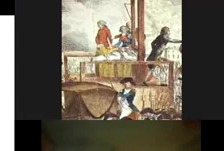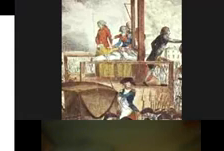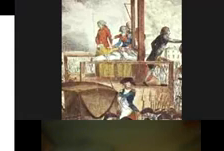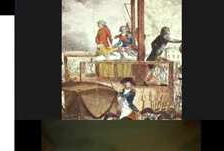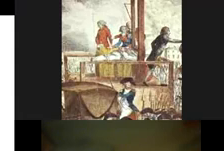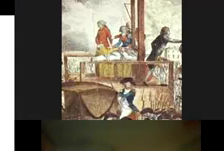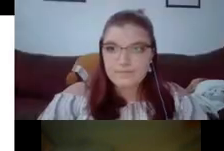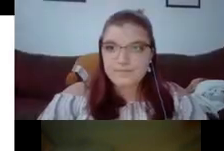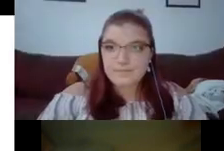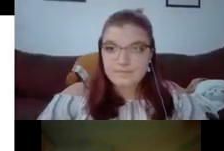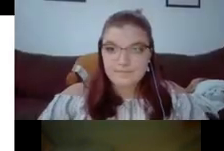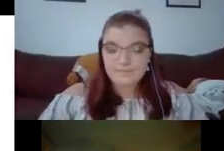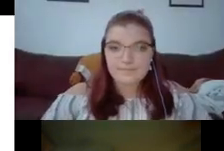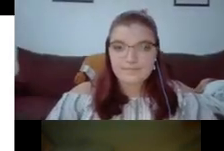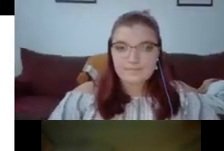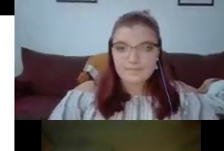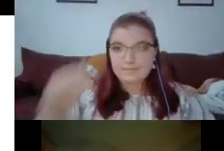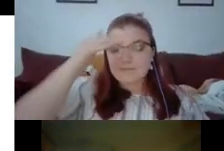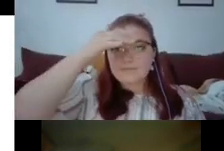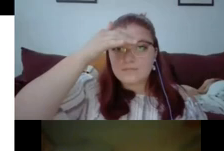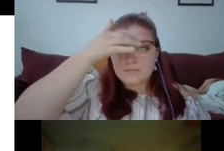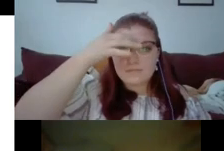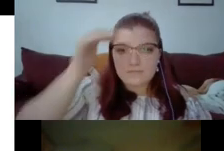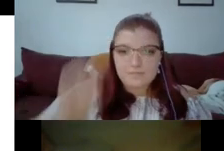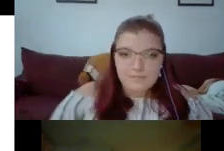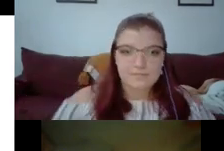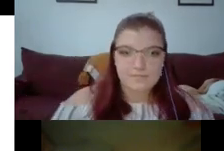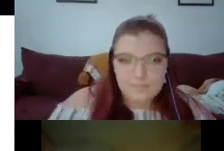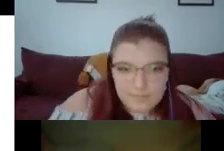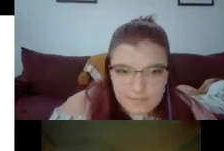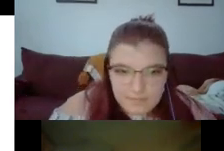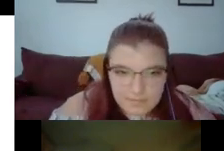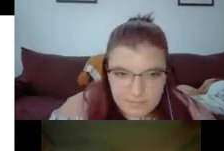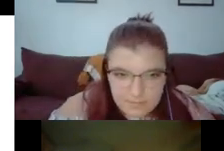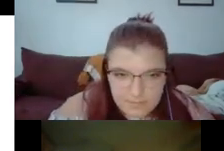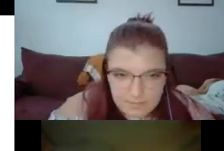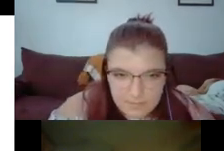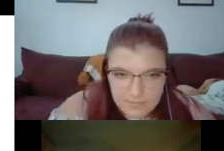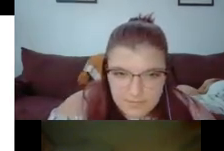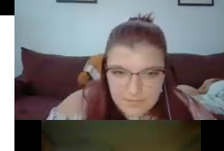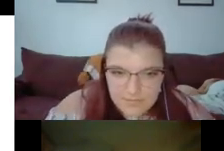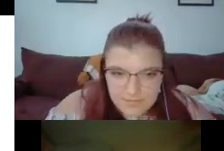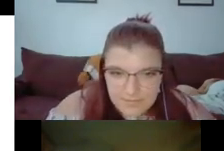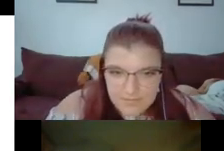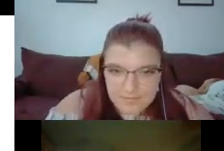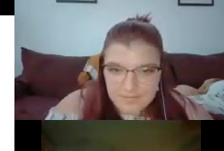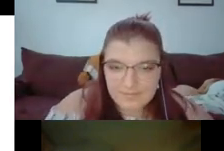pretty well until the Civil War. But the Civil War drew away, obviously, young men.